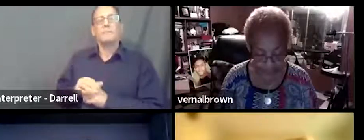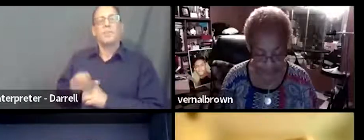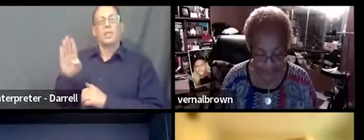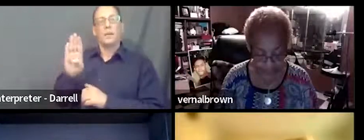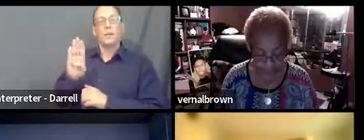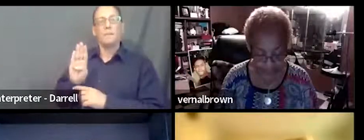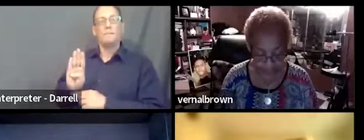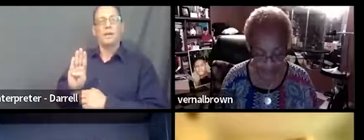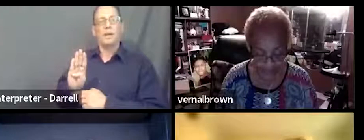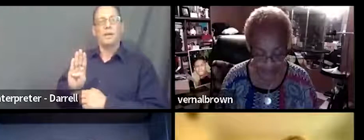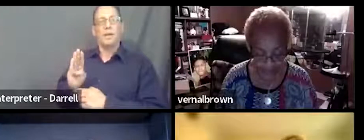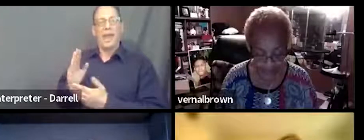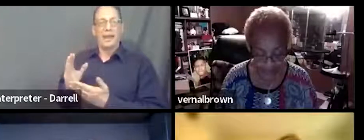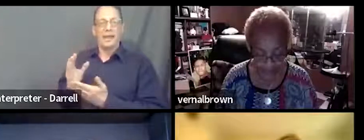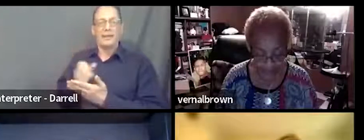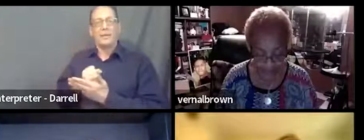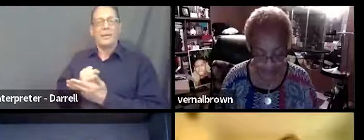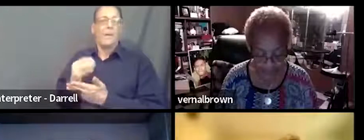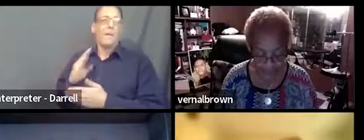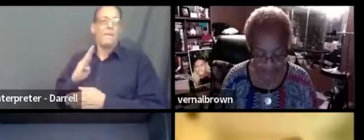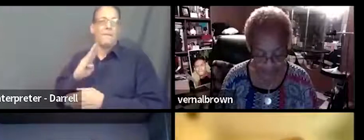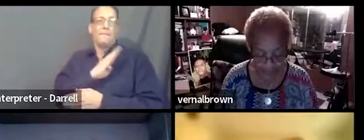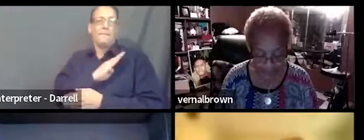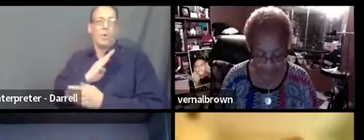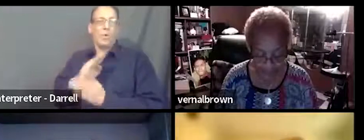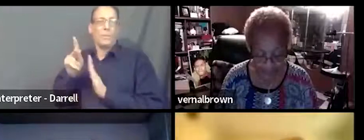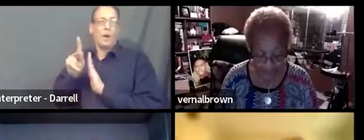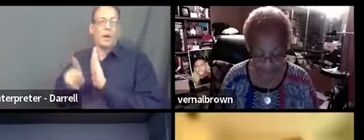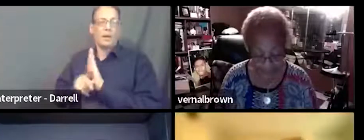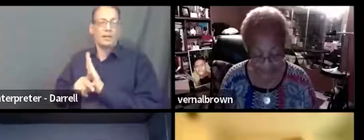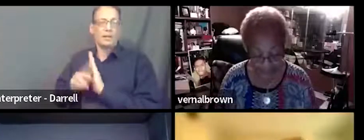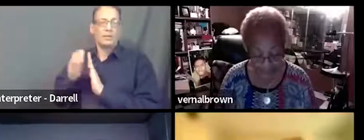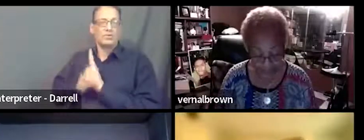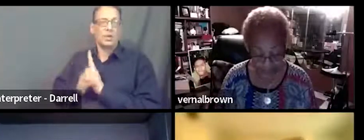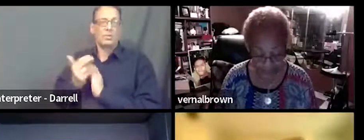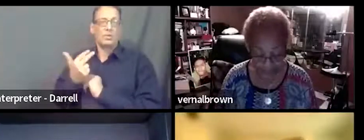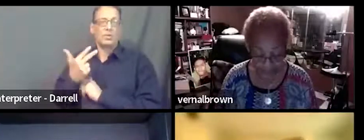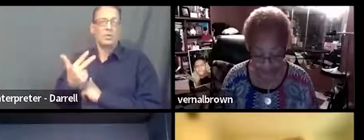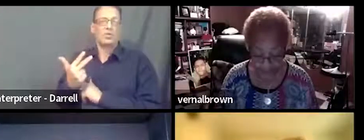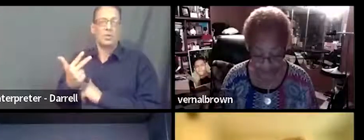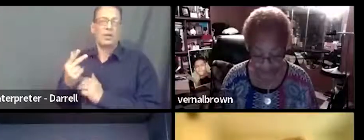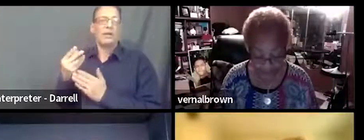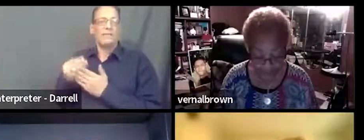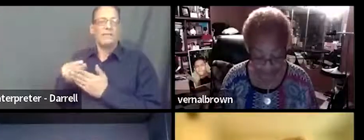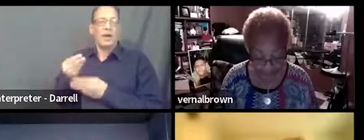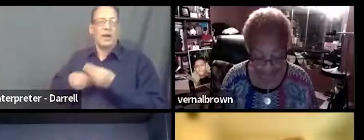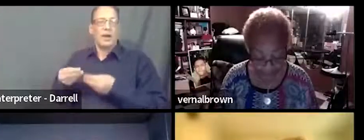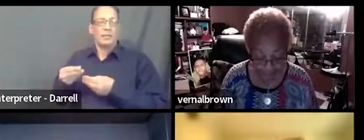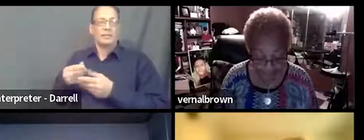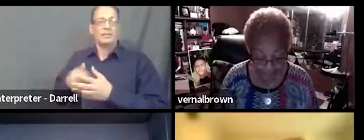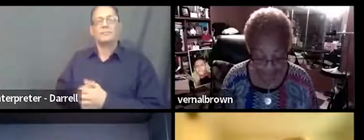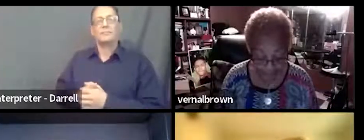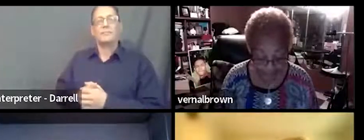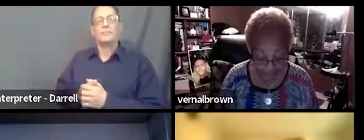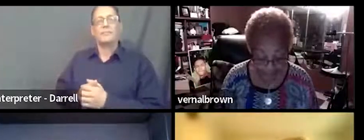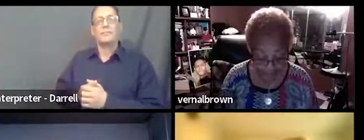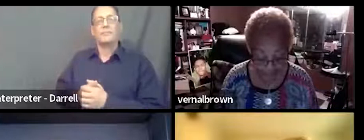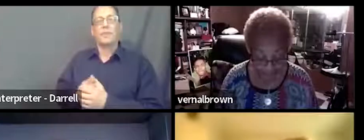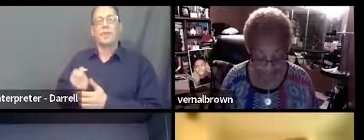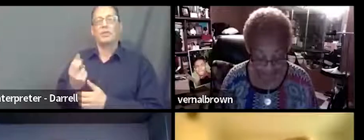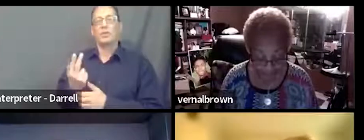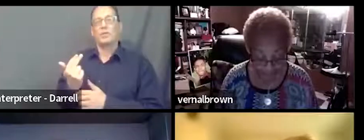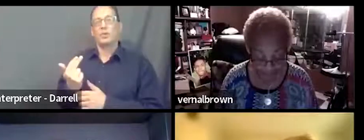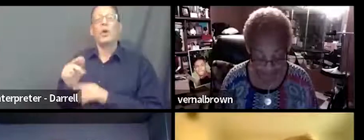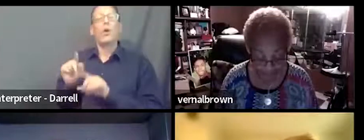collected board policies, chapter 30, audit, finance, and budget, Resolution 1213. Also,